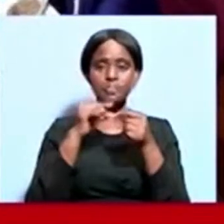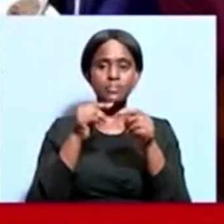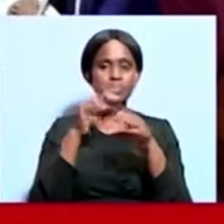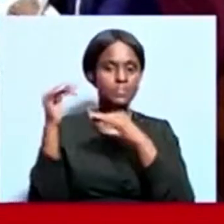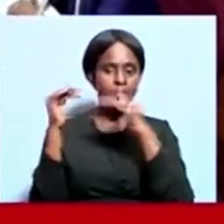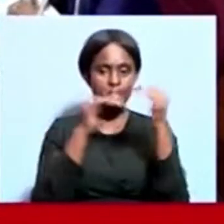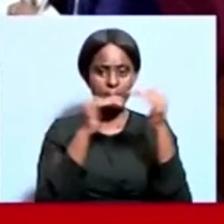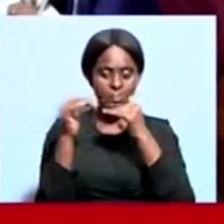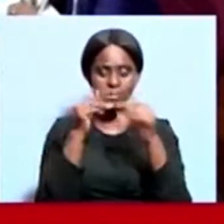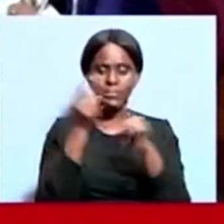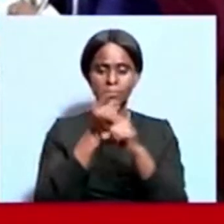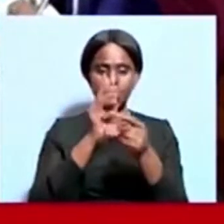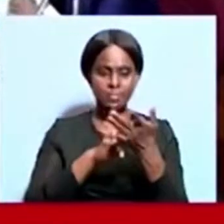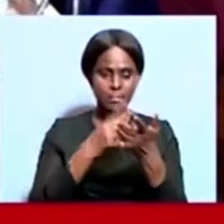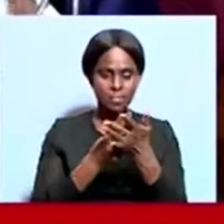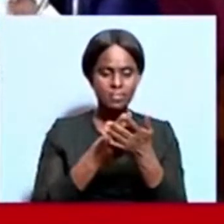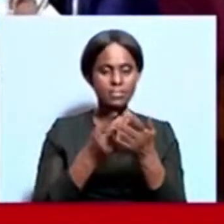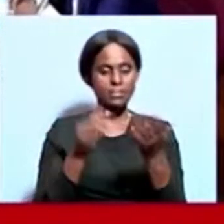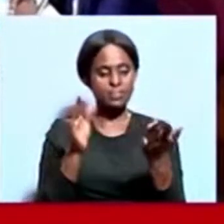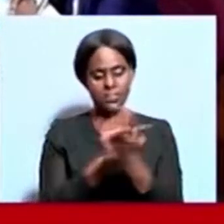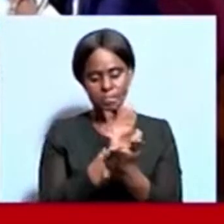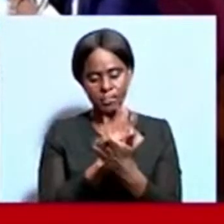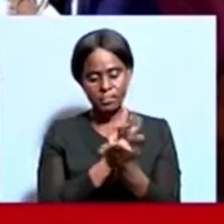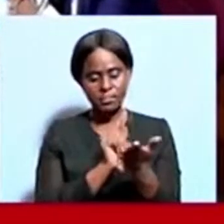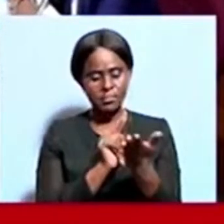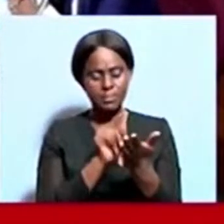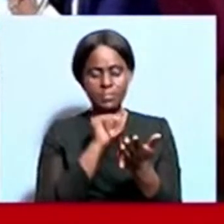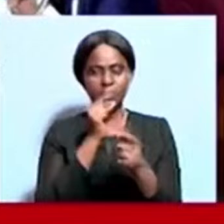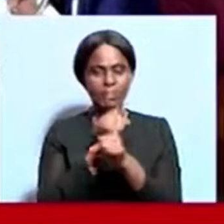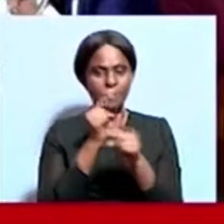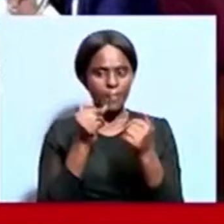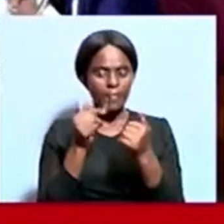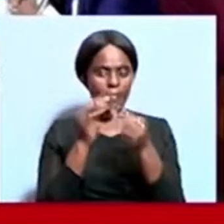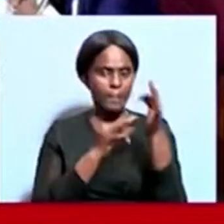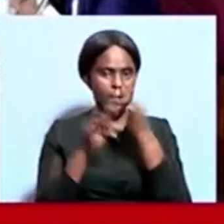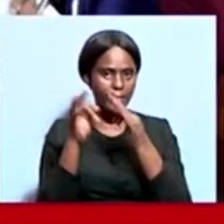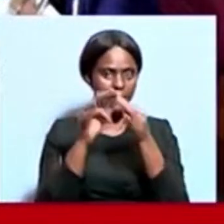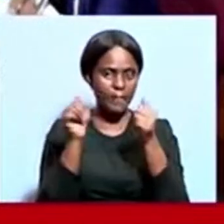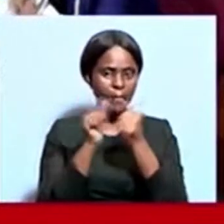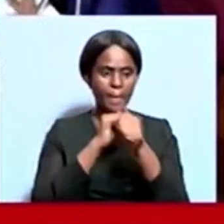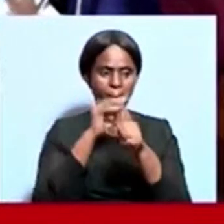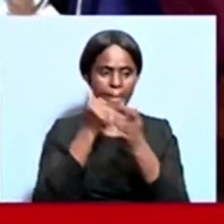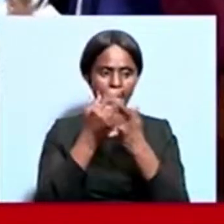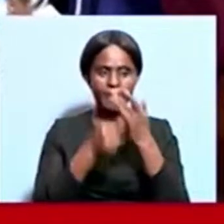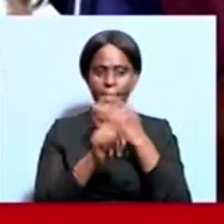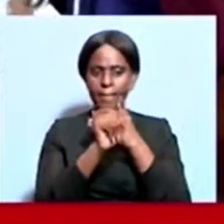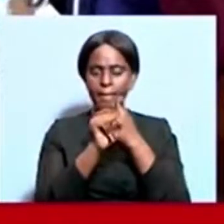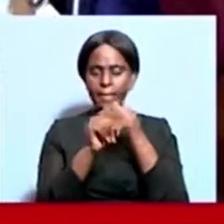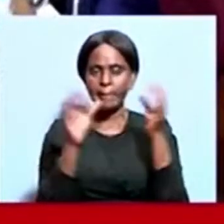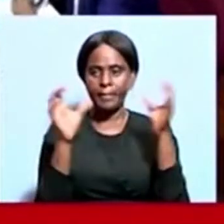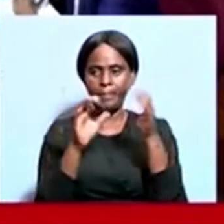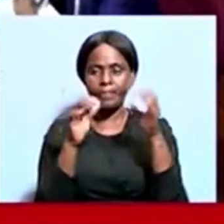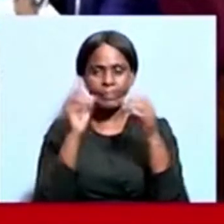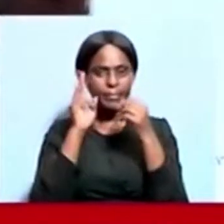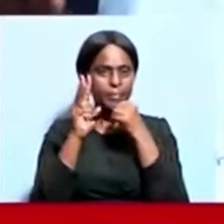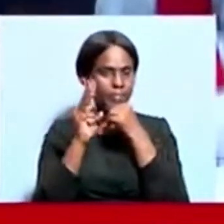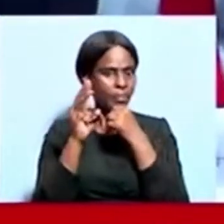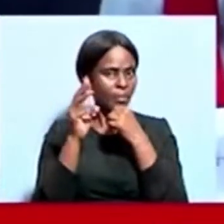witness is based on a document. It's not just an explanation, and this committee will